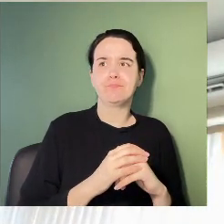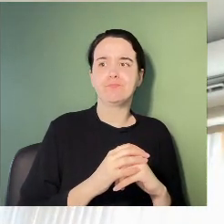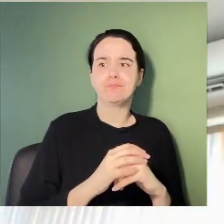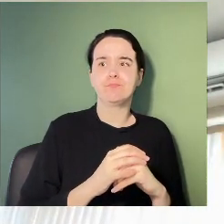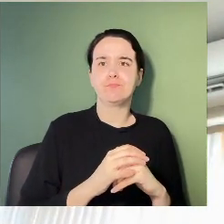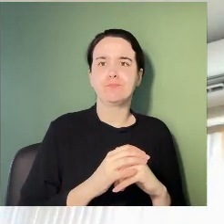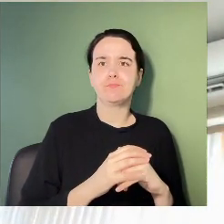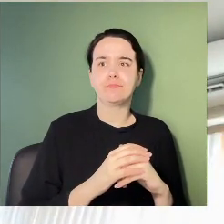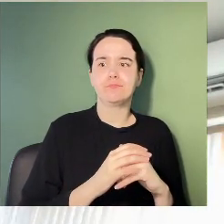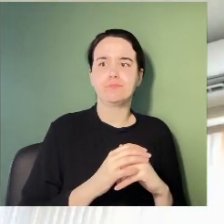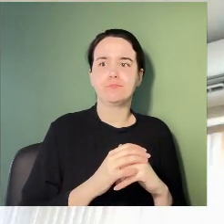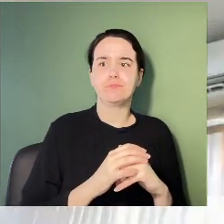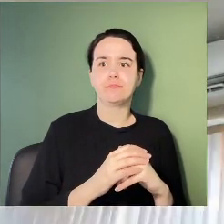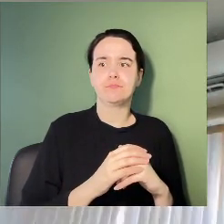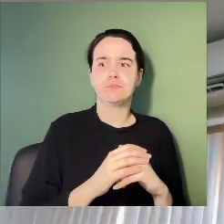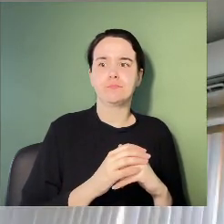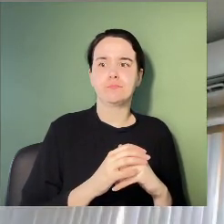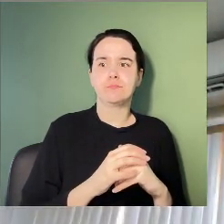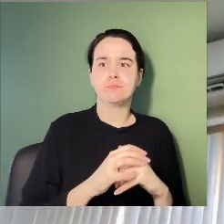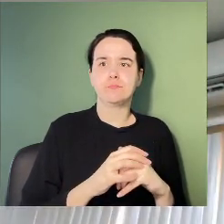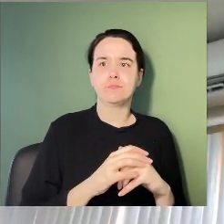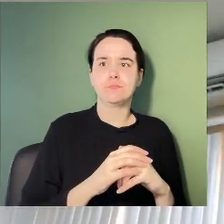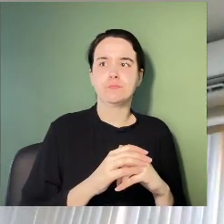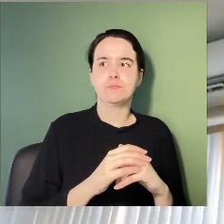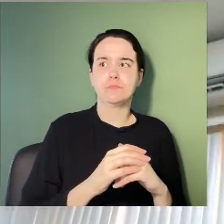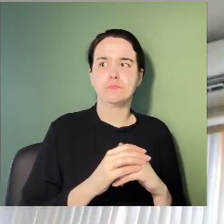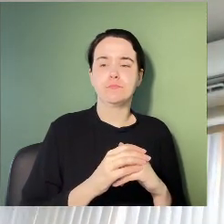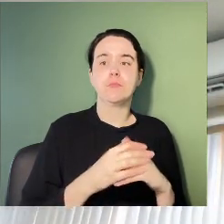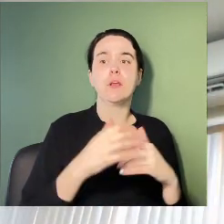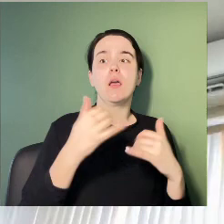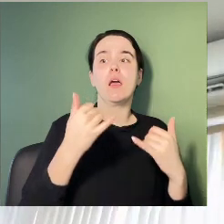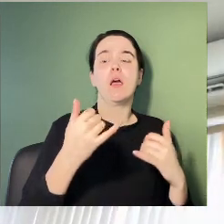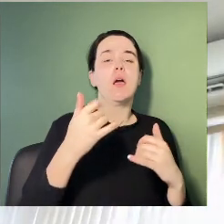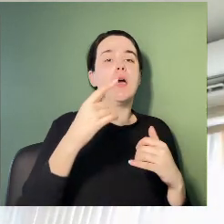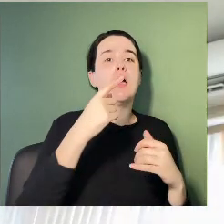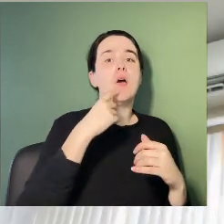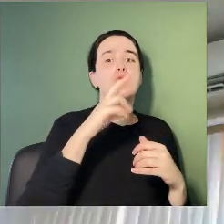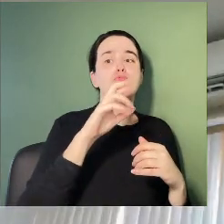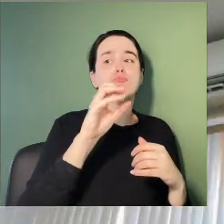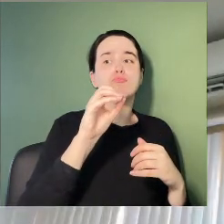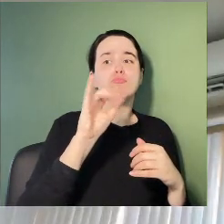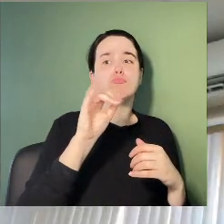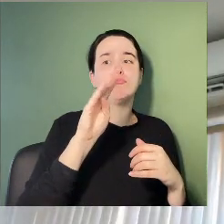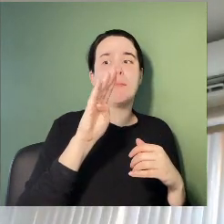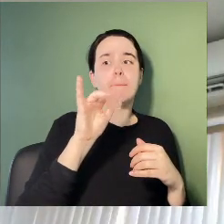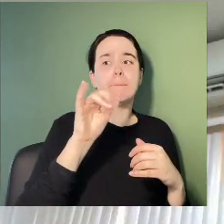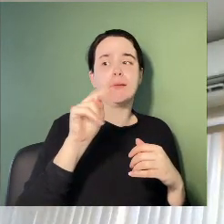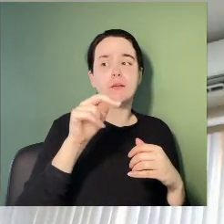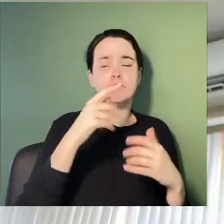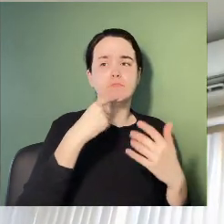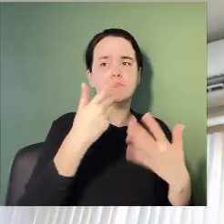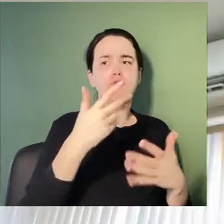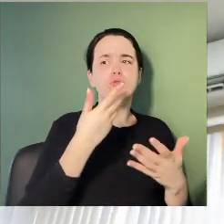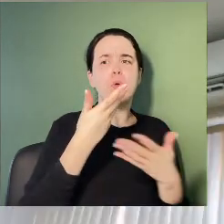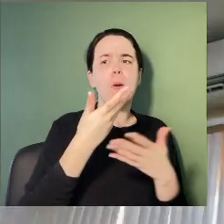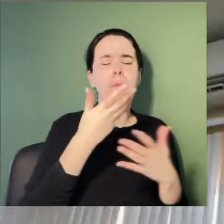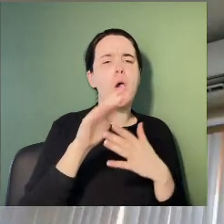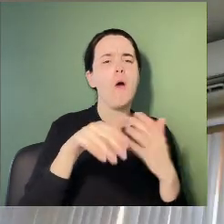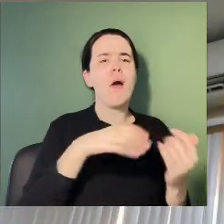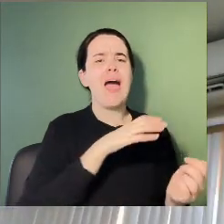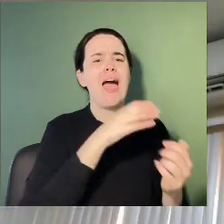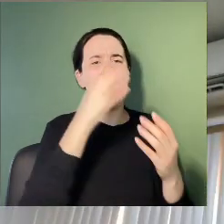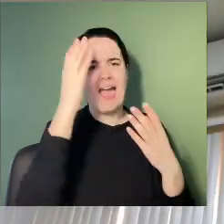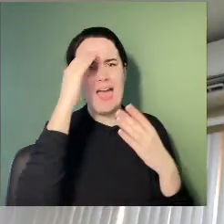and Cassia said. For us at GoVote, we believe that educating and empowering citizens